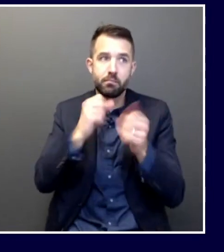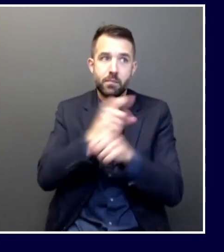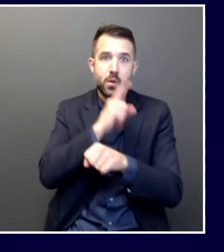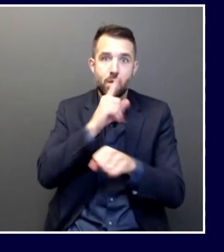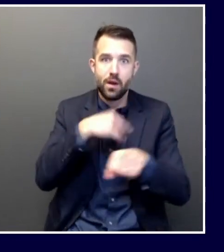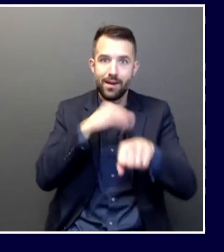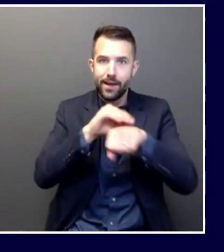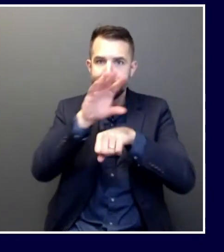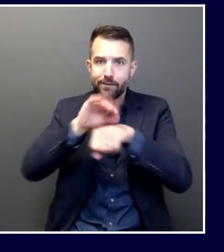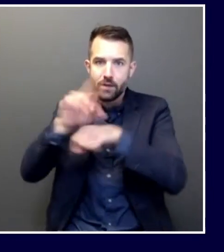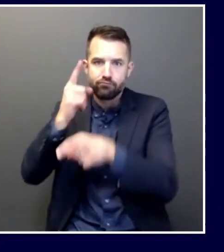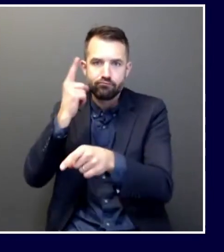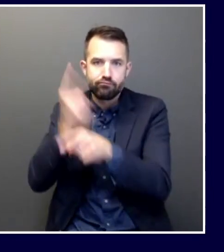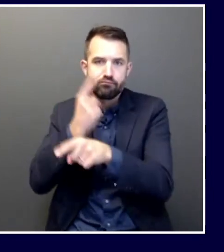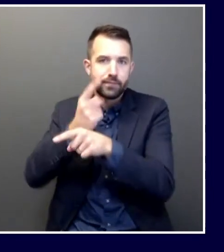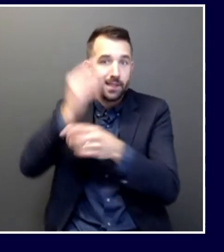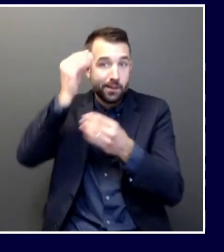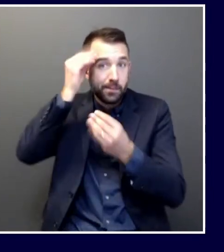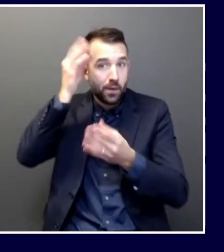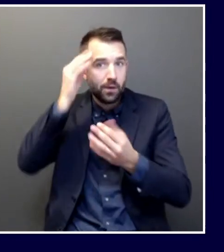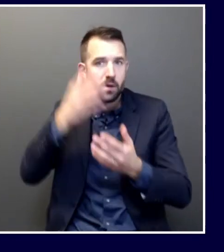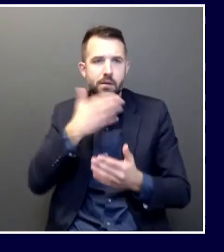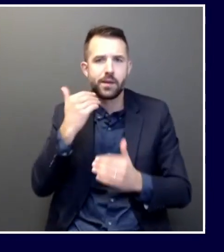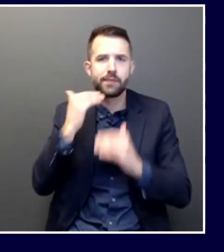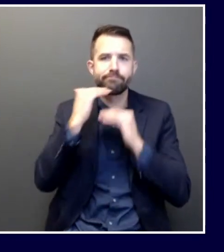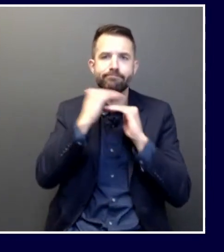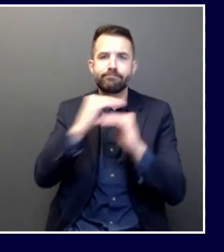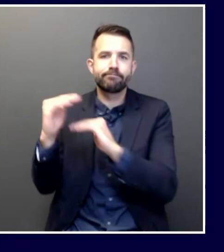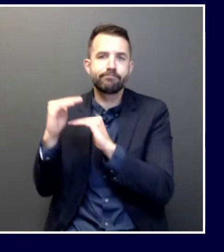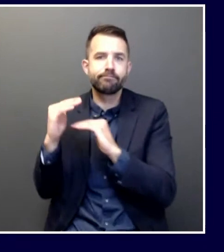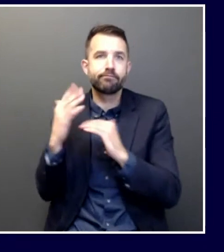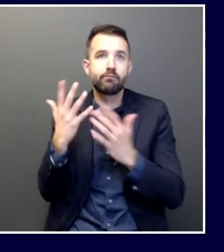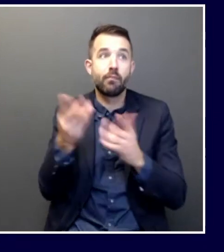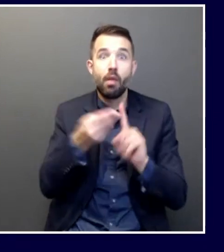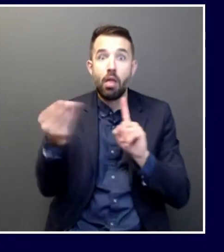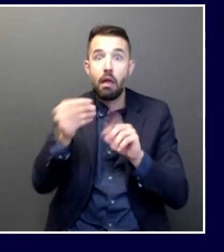control and ways to tamp down the outbreak and prevent further transmission.